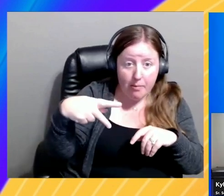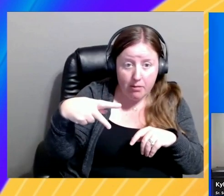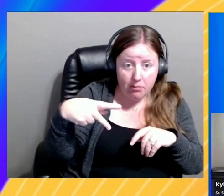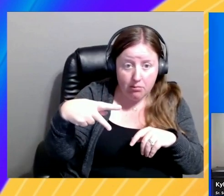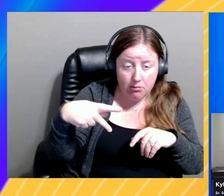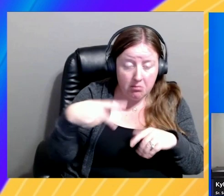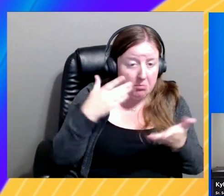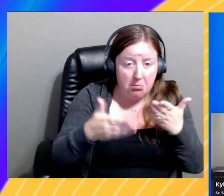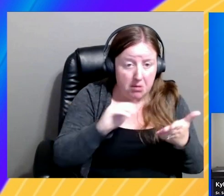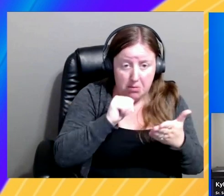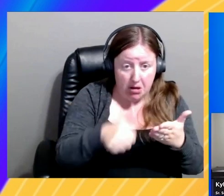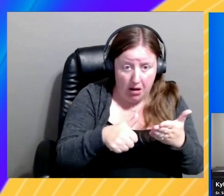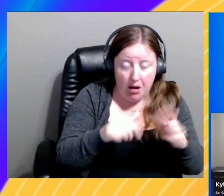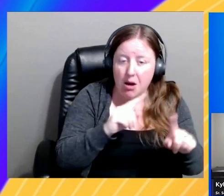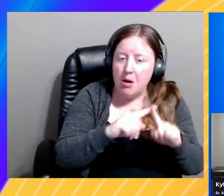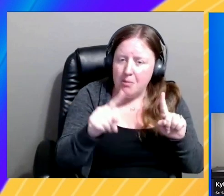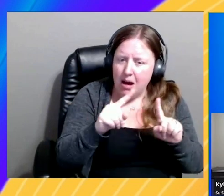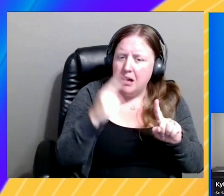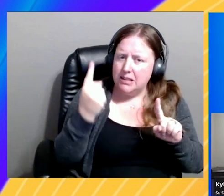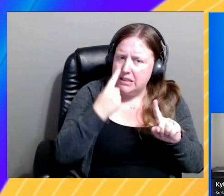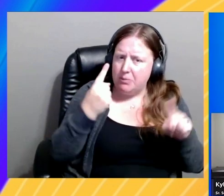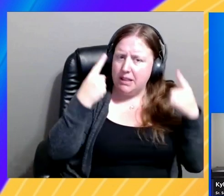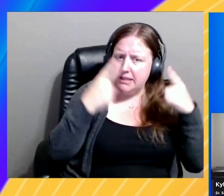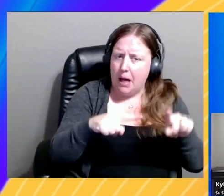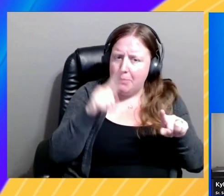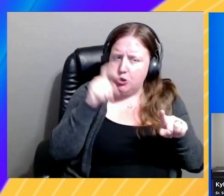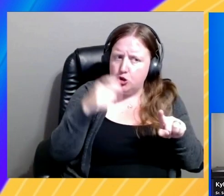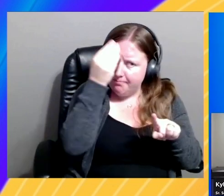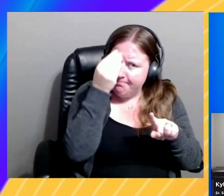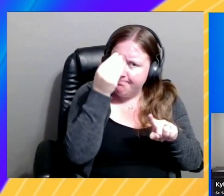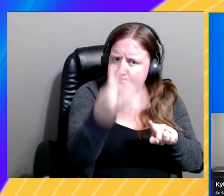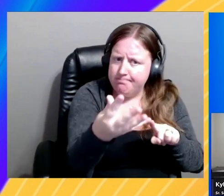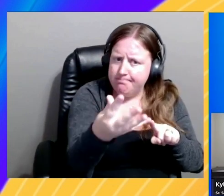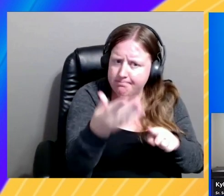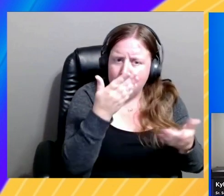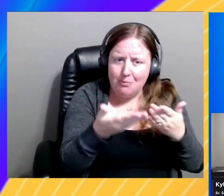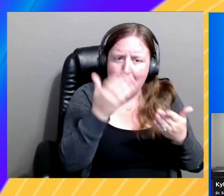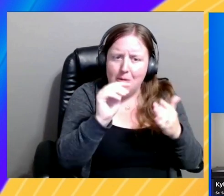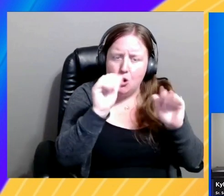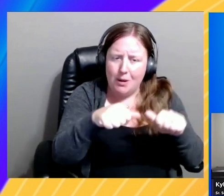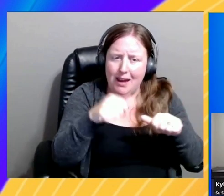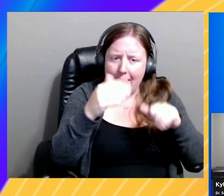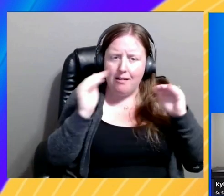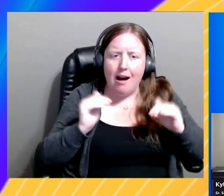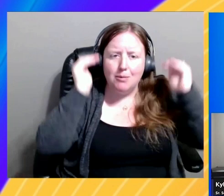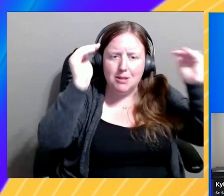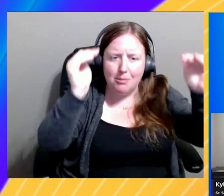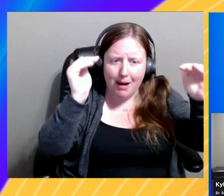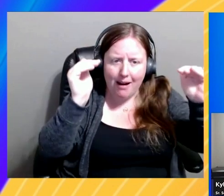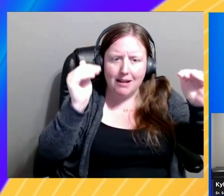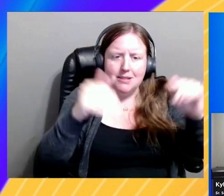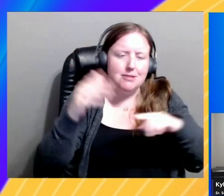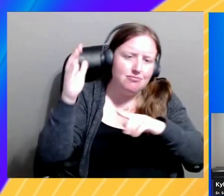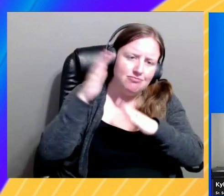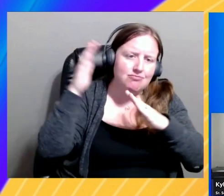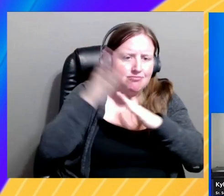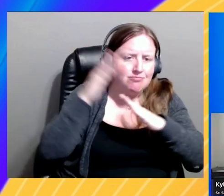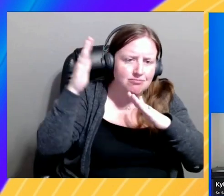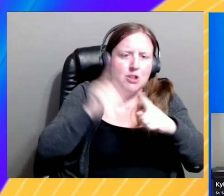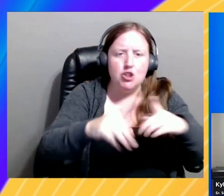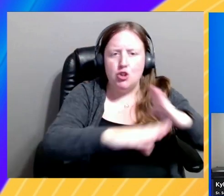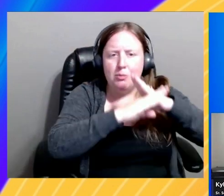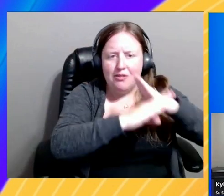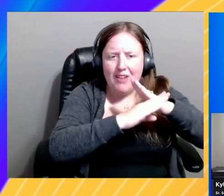there's some things going on that you should be aware of, and maybe you can optimize going forward that can help prevent an outage in the